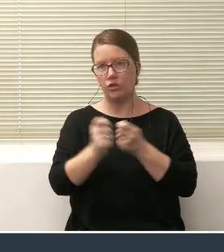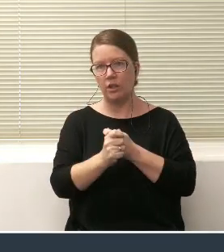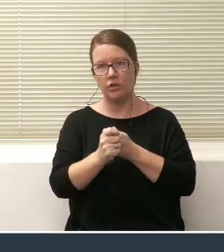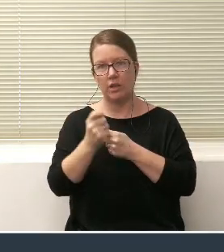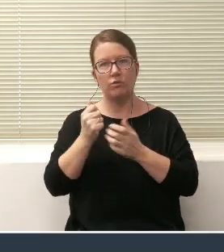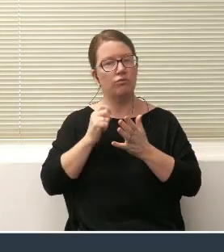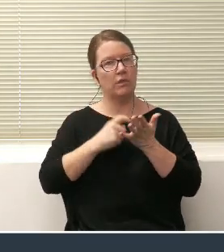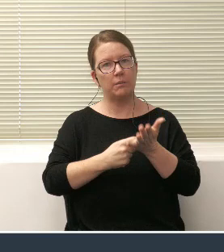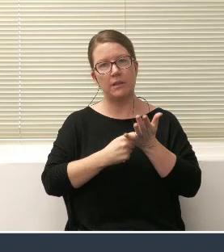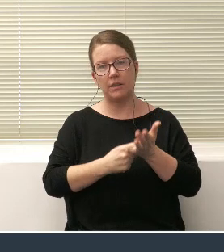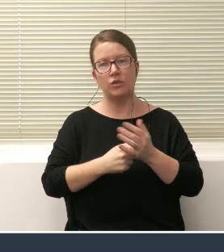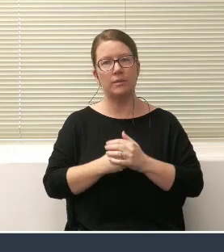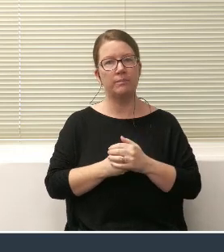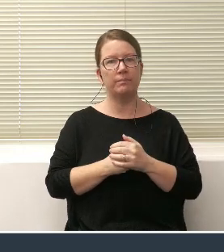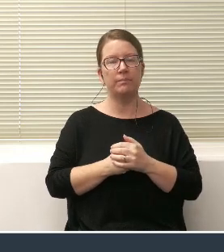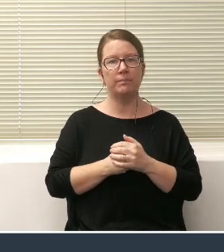submissions.